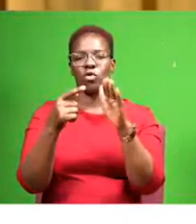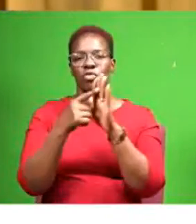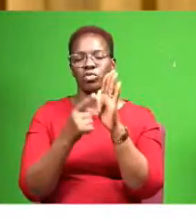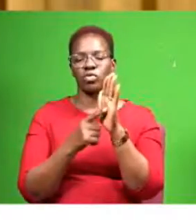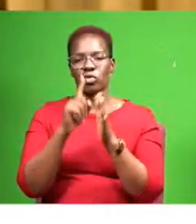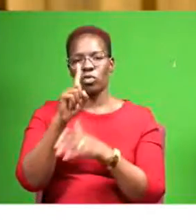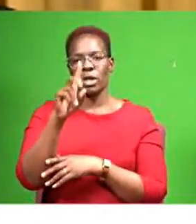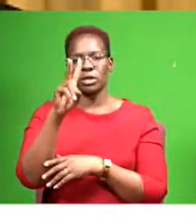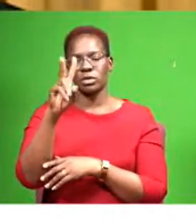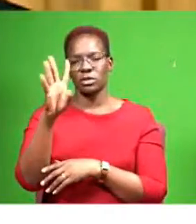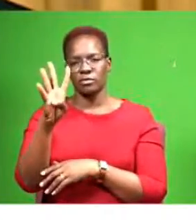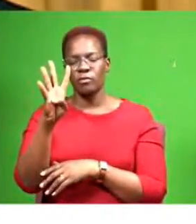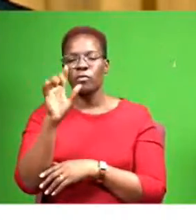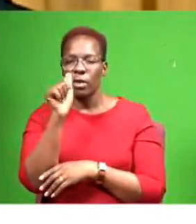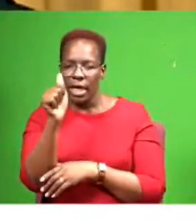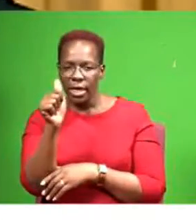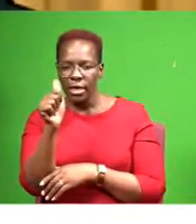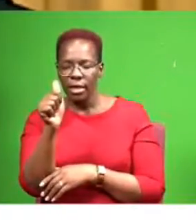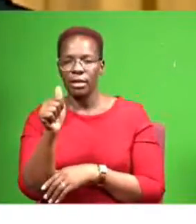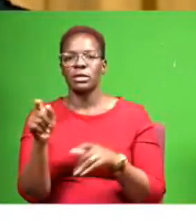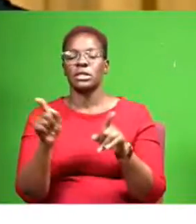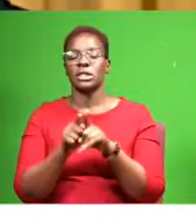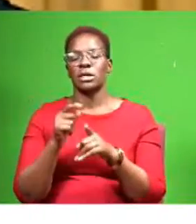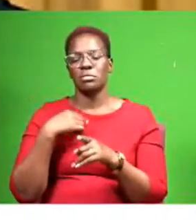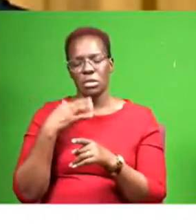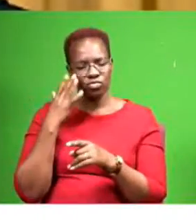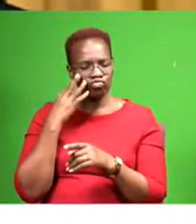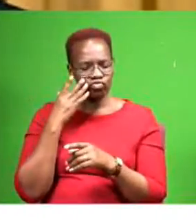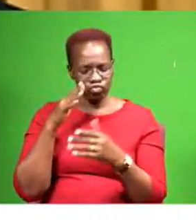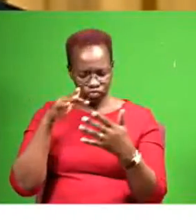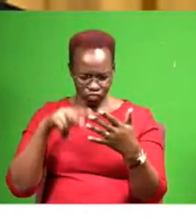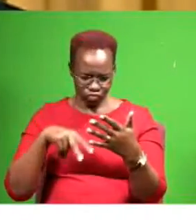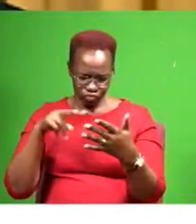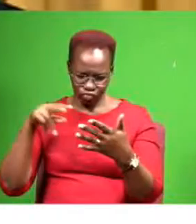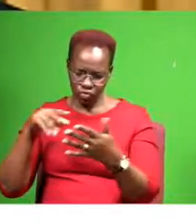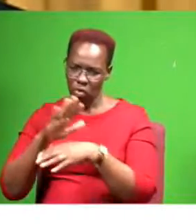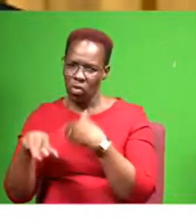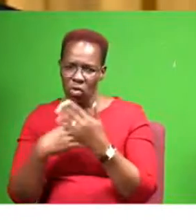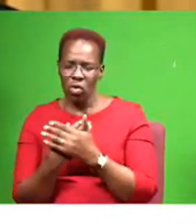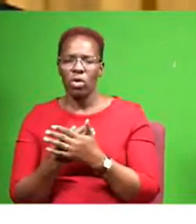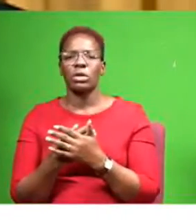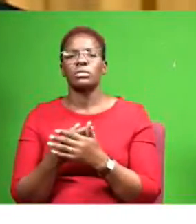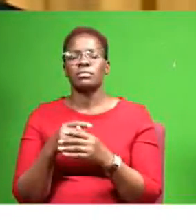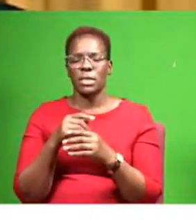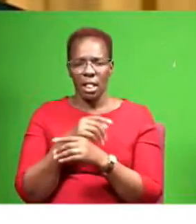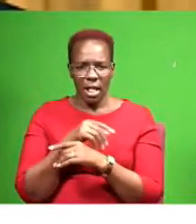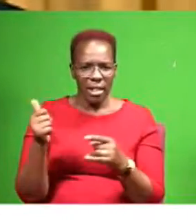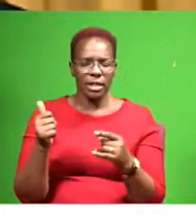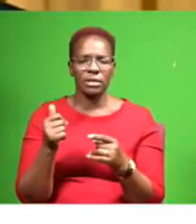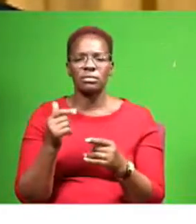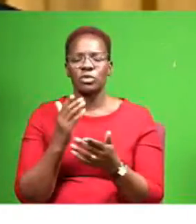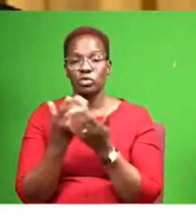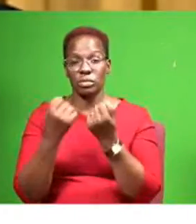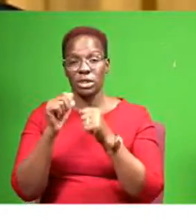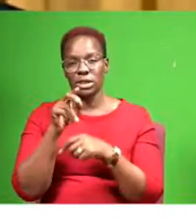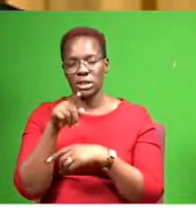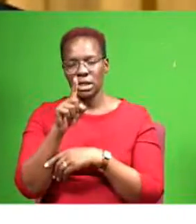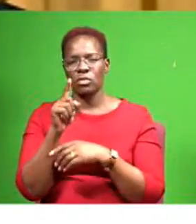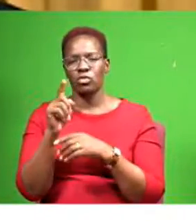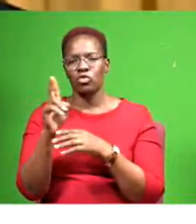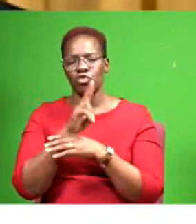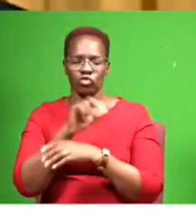Article 132(4)(a). I have considered these findings against the rival contention that the President was exercising his